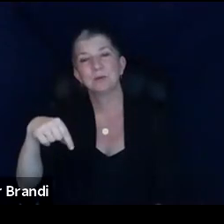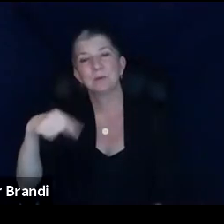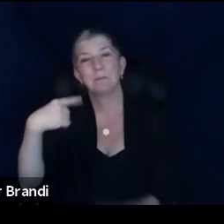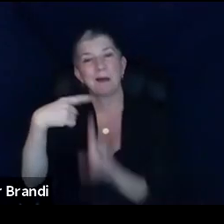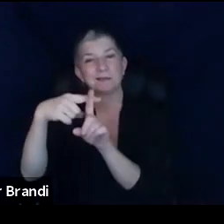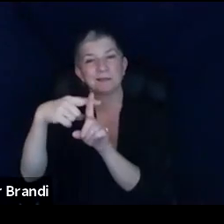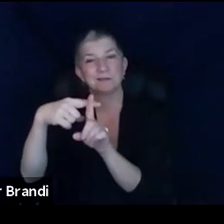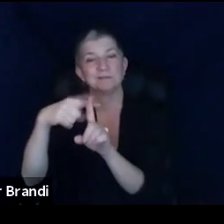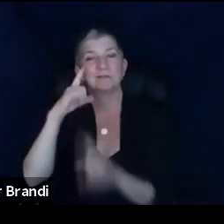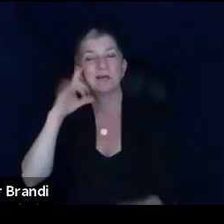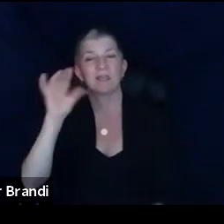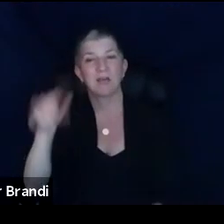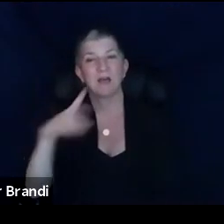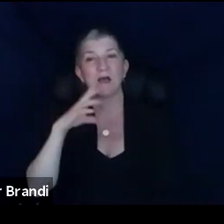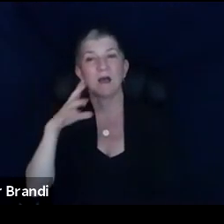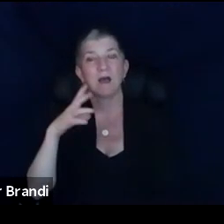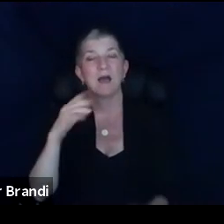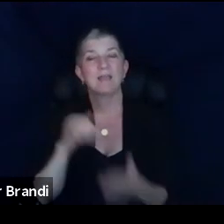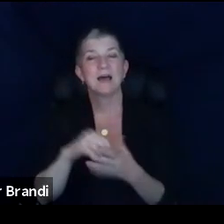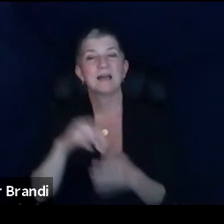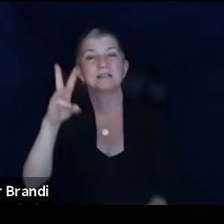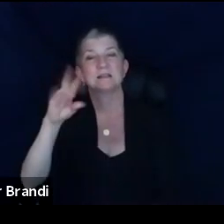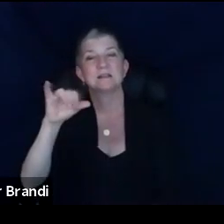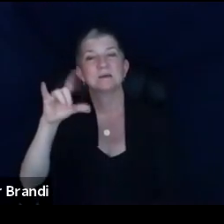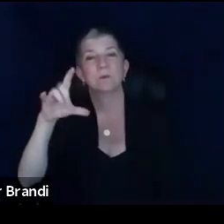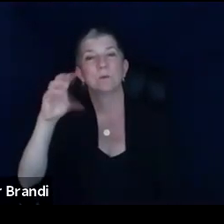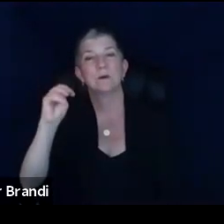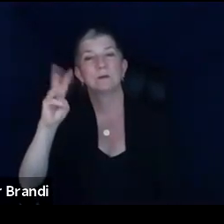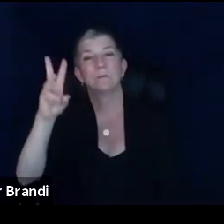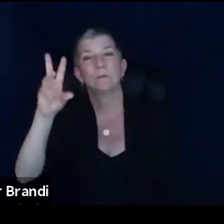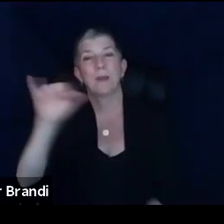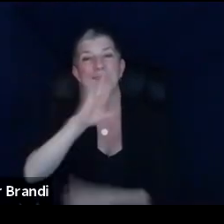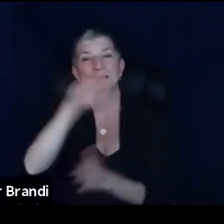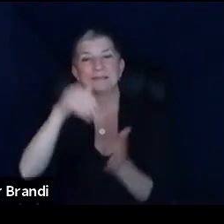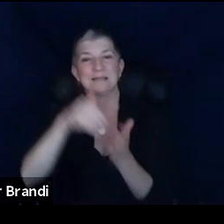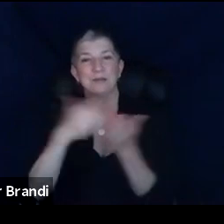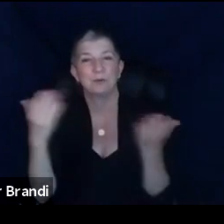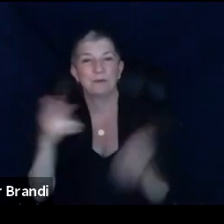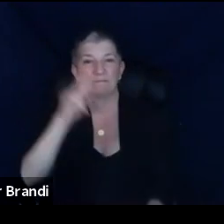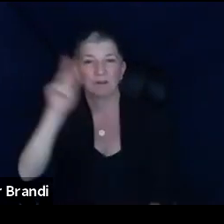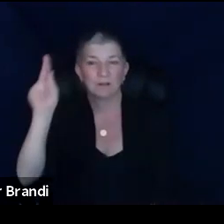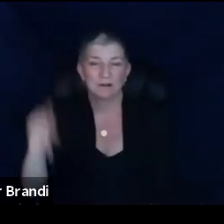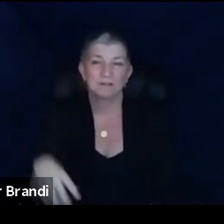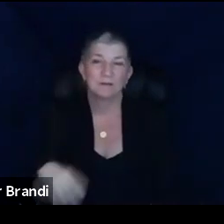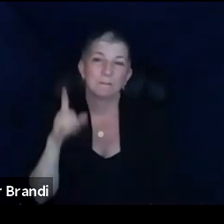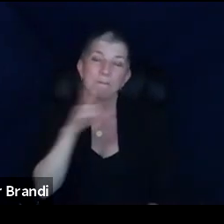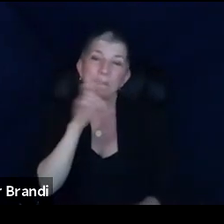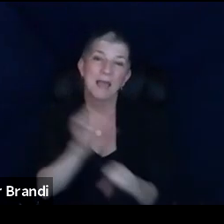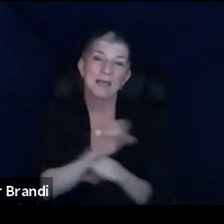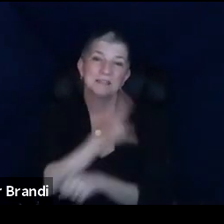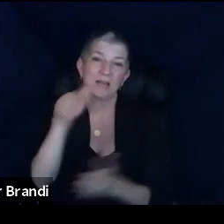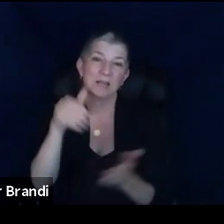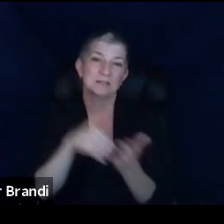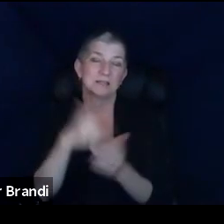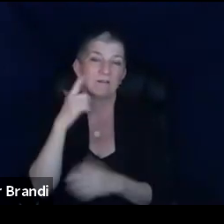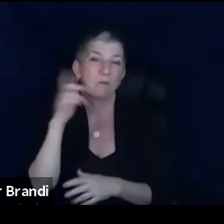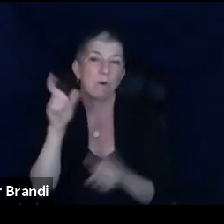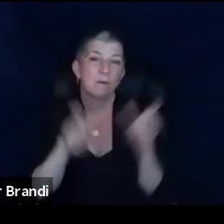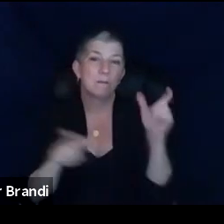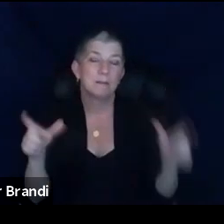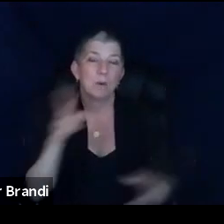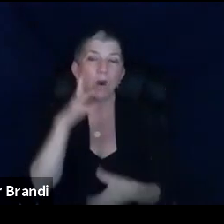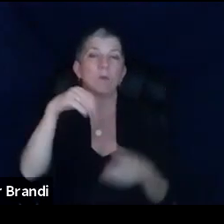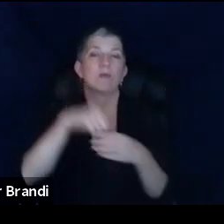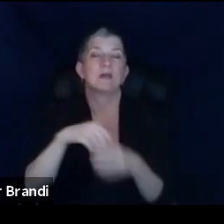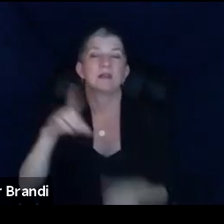And that's actually held in the William Way Center here in Philadelphia. And that is actually a center for people who are in the